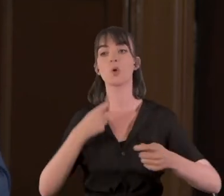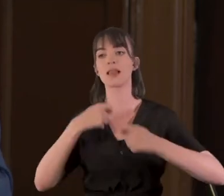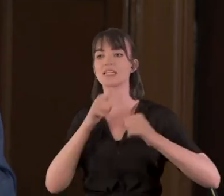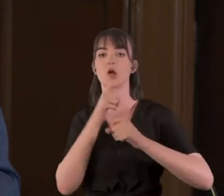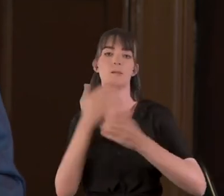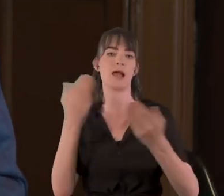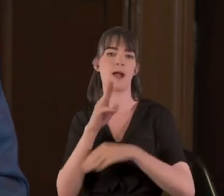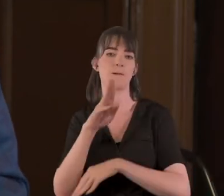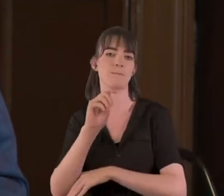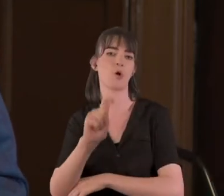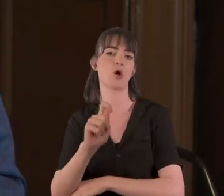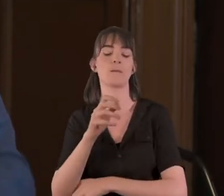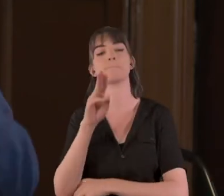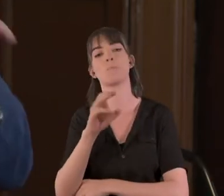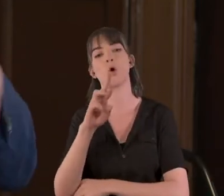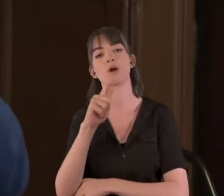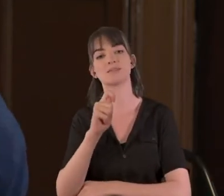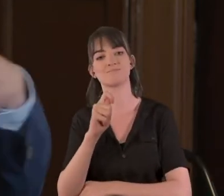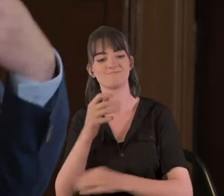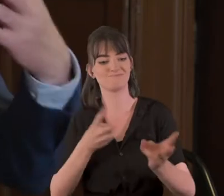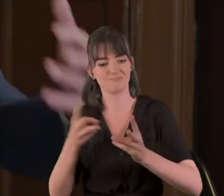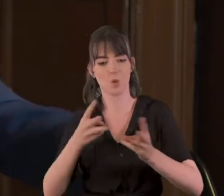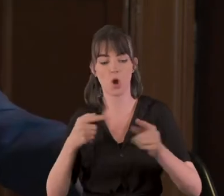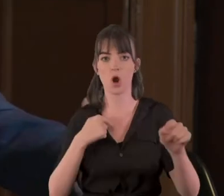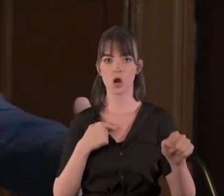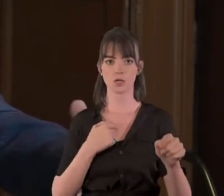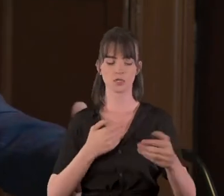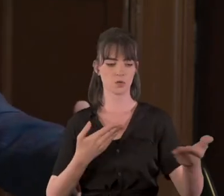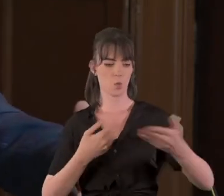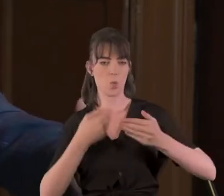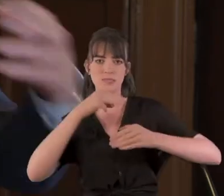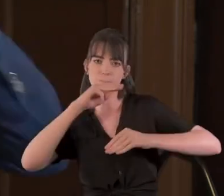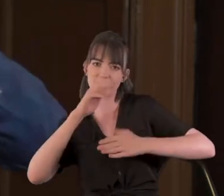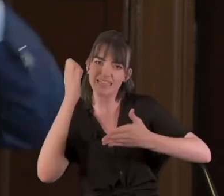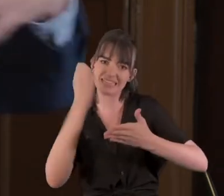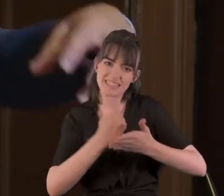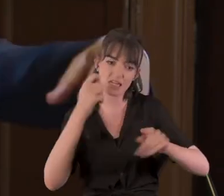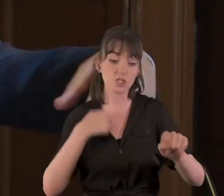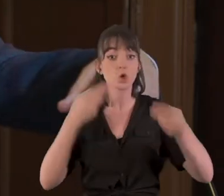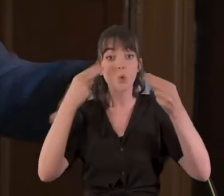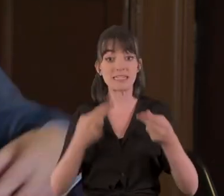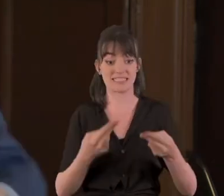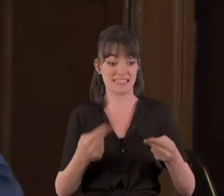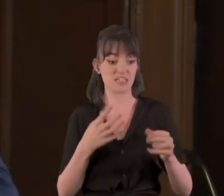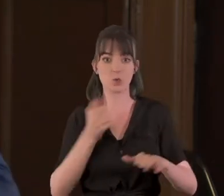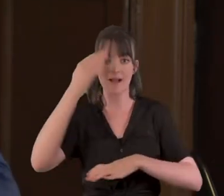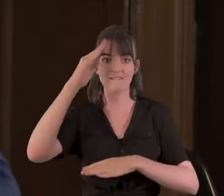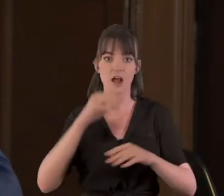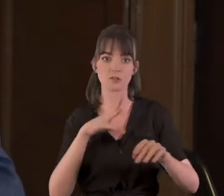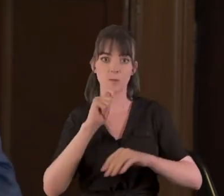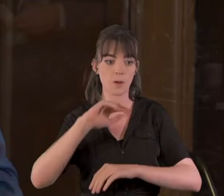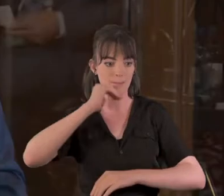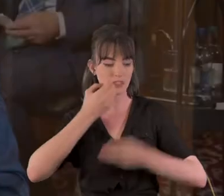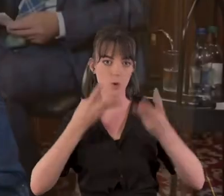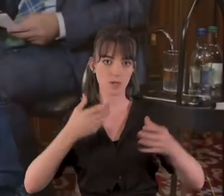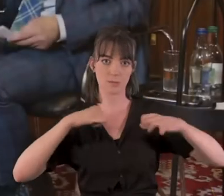the flotillas that that would deploy from there, and that if he doesn't have the Irish ports, how much further those flotillas have to